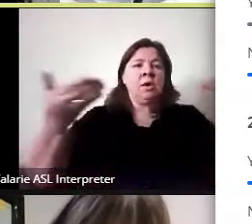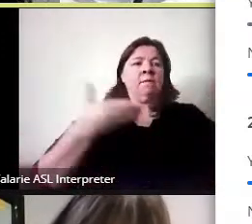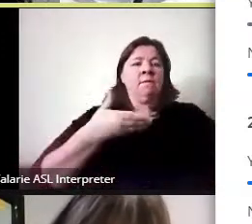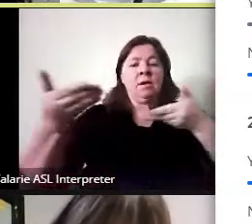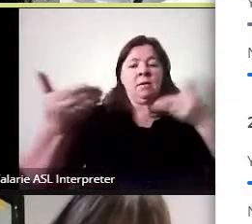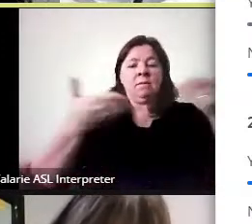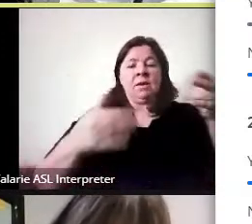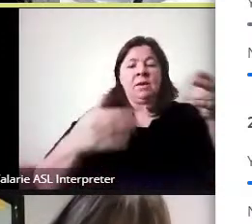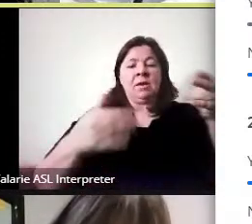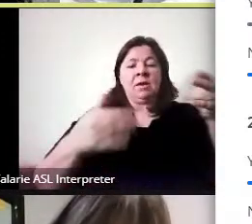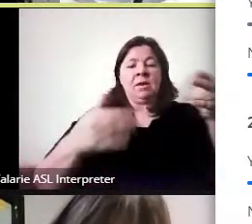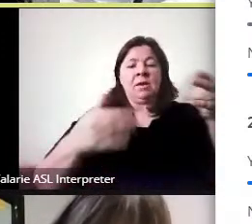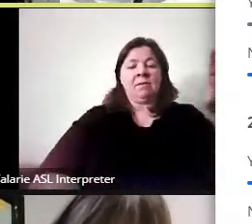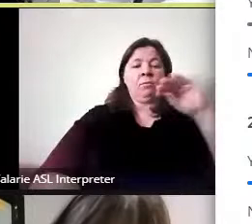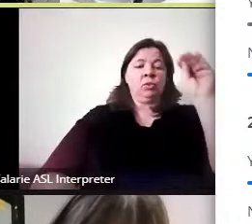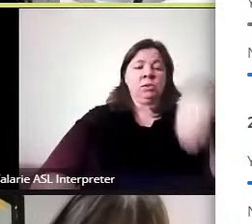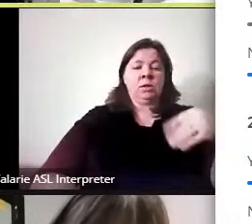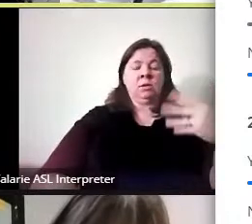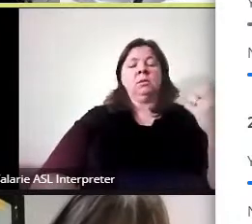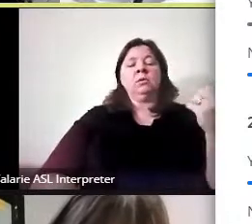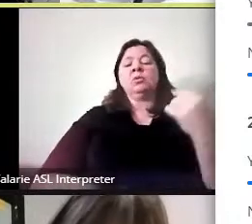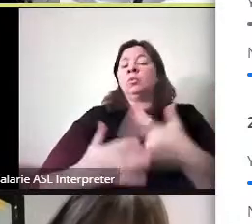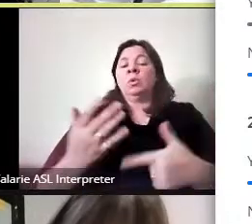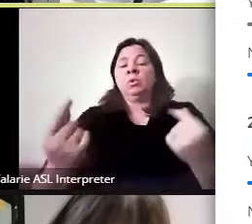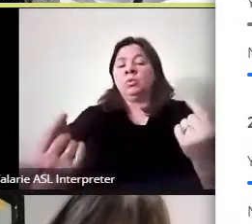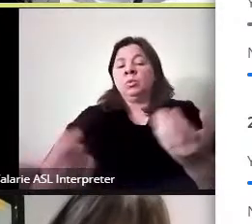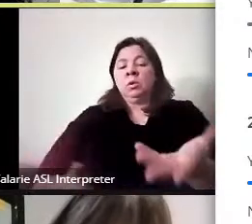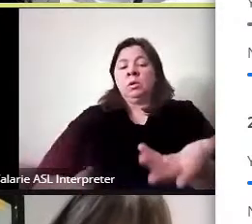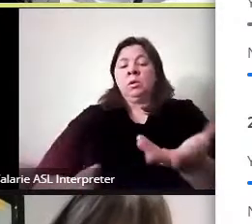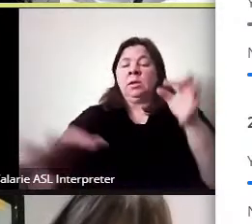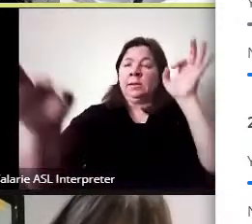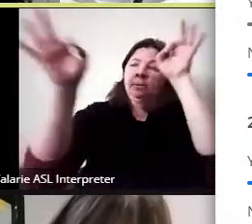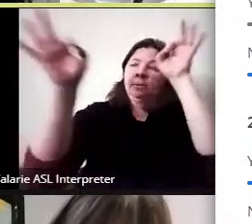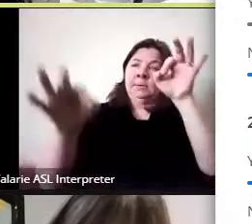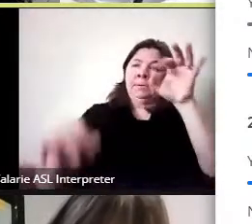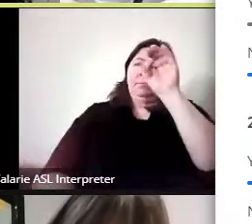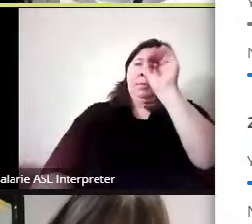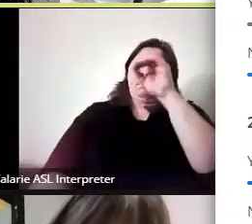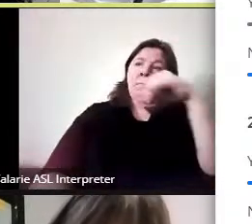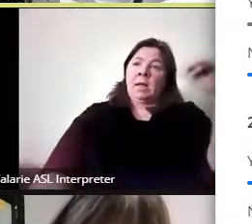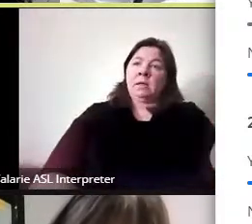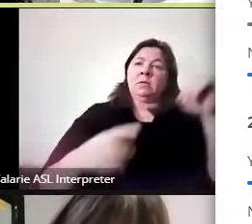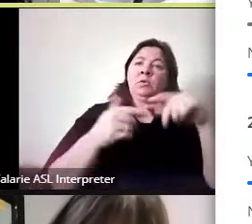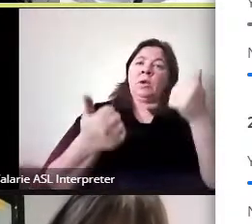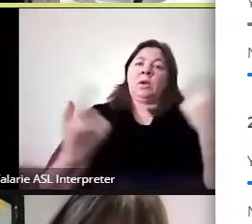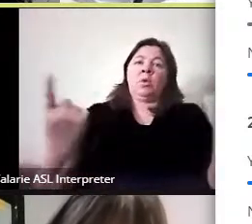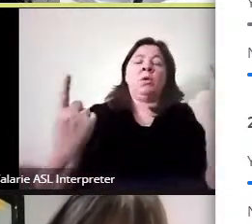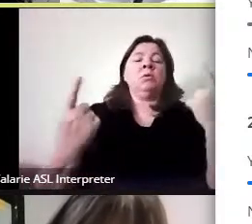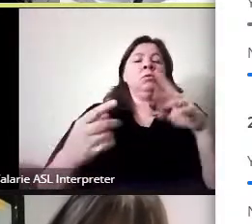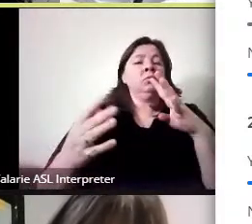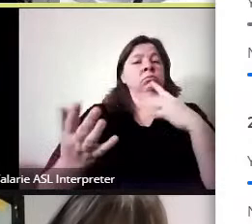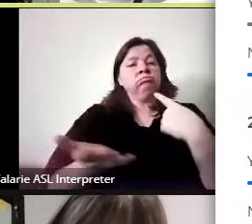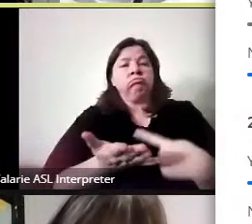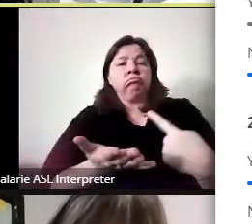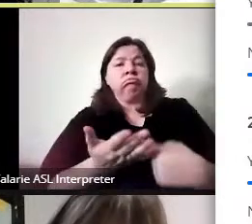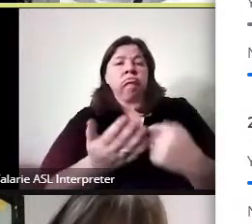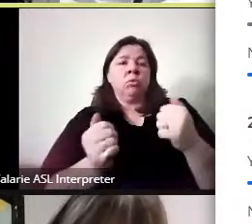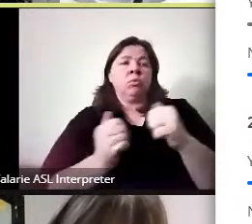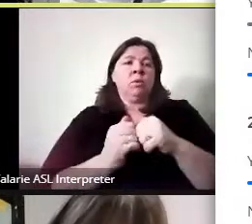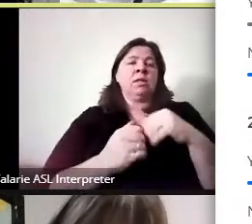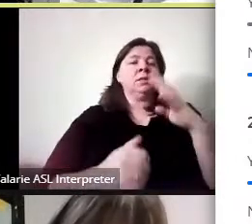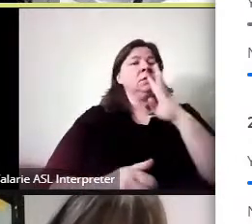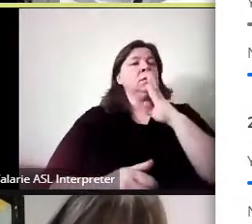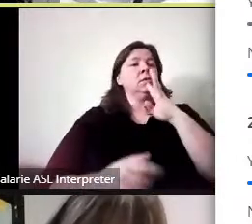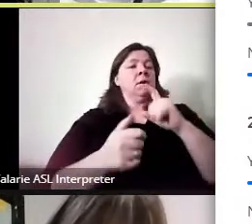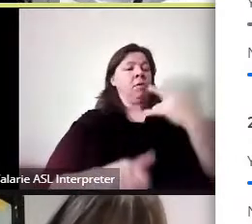77%. So all you have to do to explain Onpassive to anybody that you're talking to is just speak from the